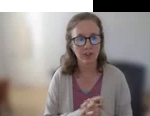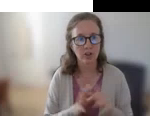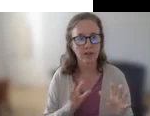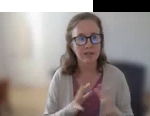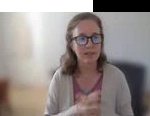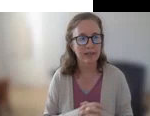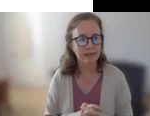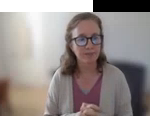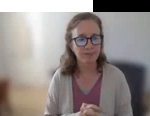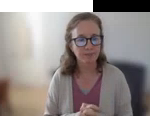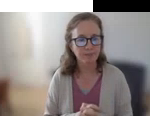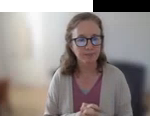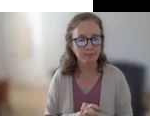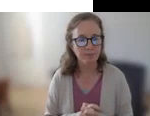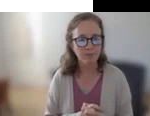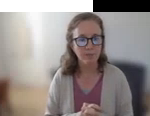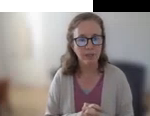on the page or on the slide.